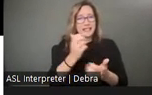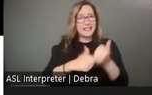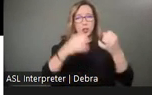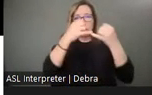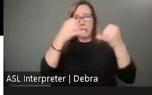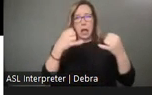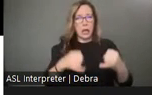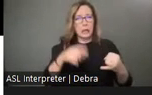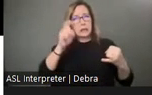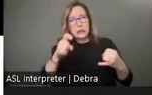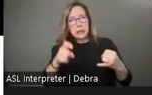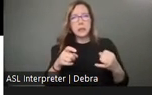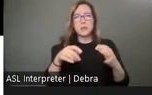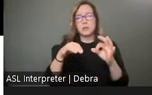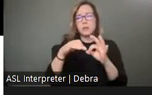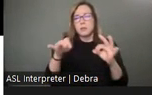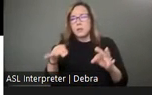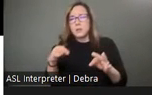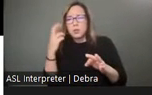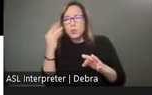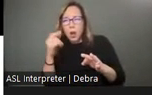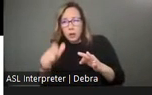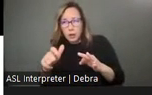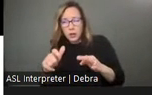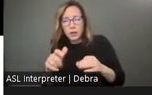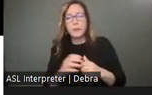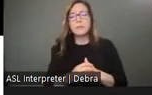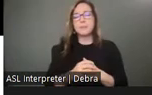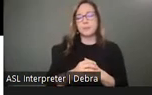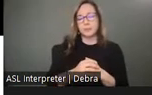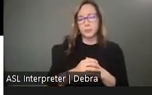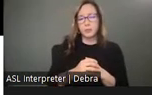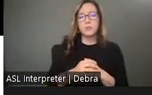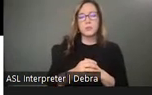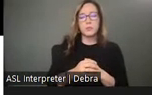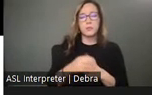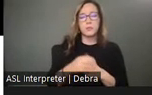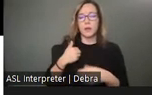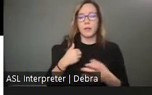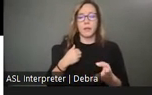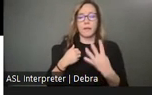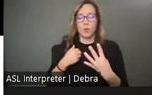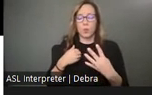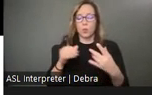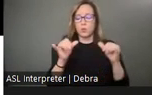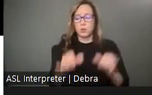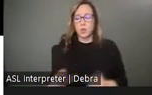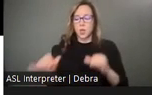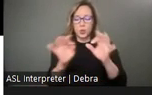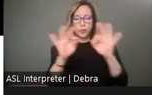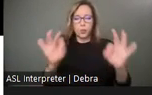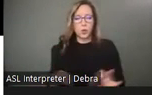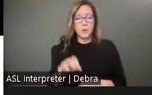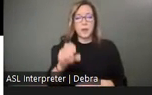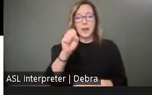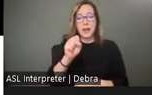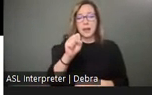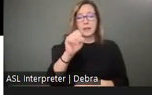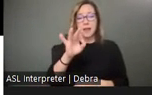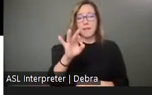describe why it's needed. And then we have 4 standard forms. So we have the